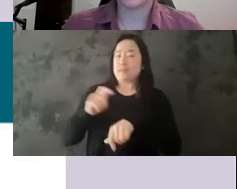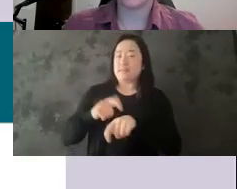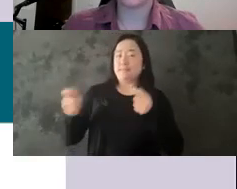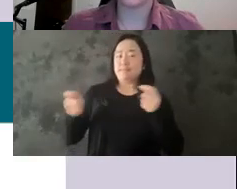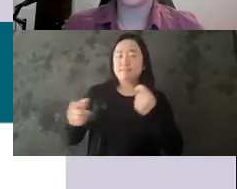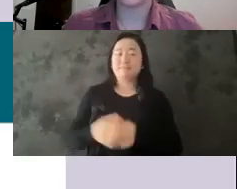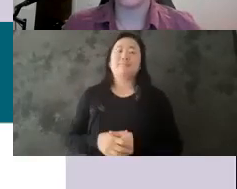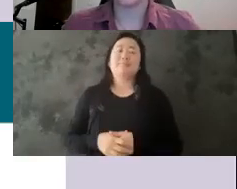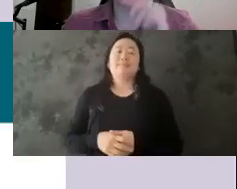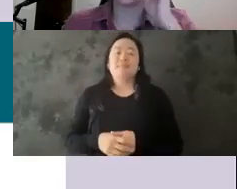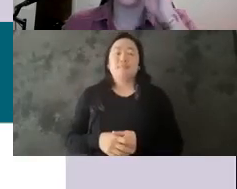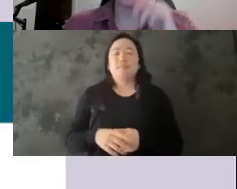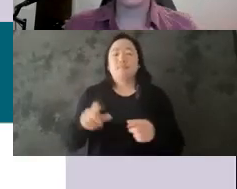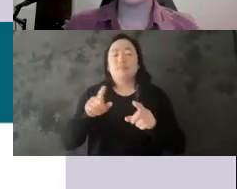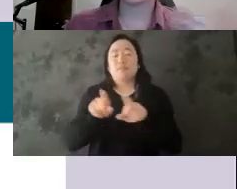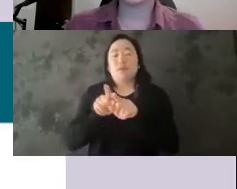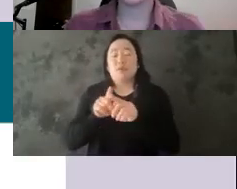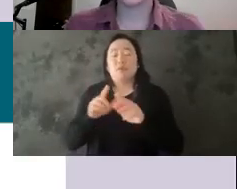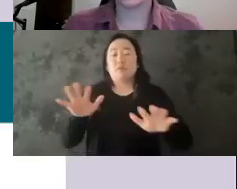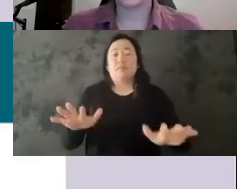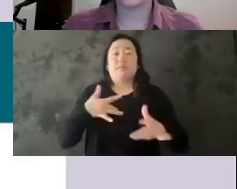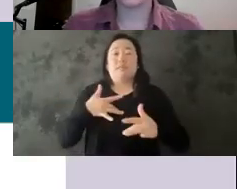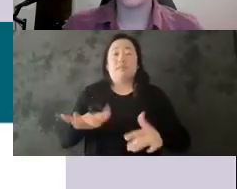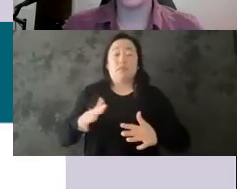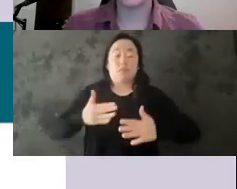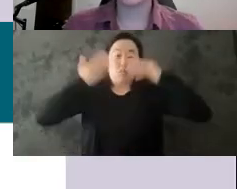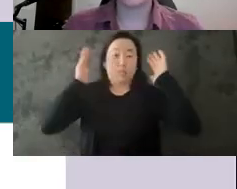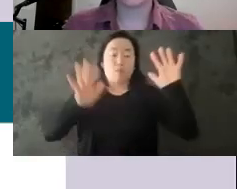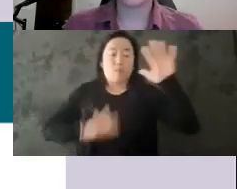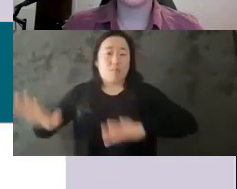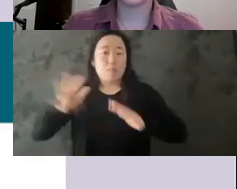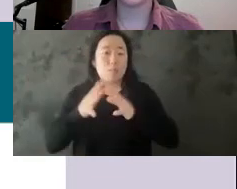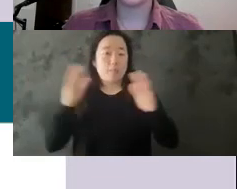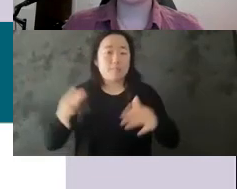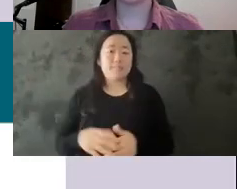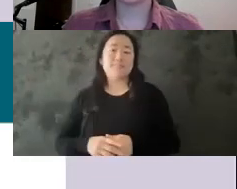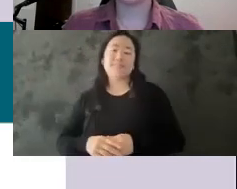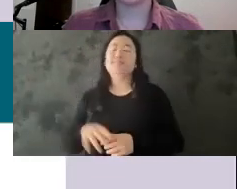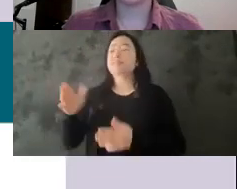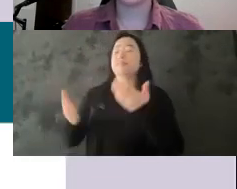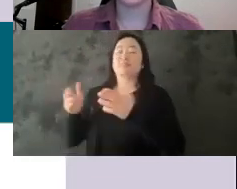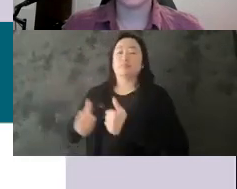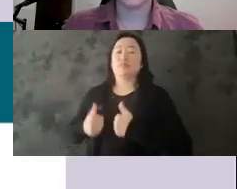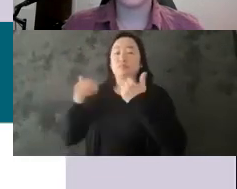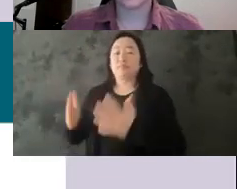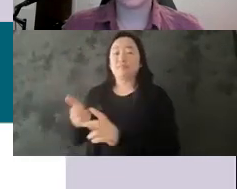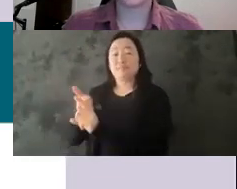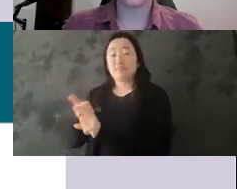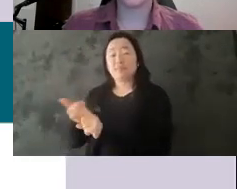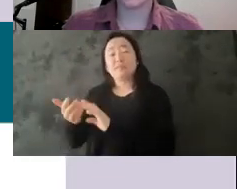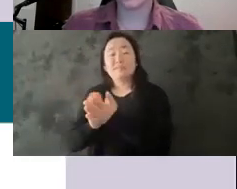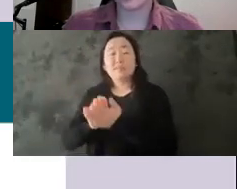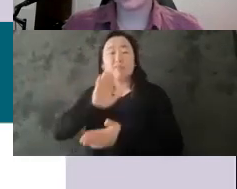also really cause sensory overload. So sometimes if you're working with a survivor who's, they're getting very frustrated, they